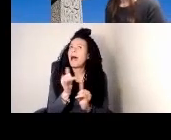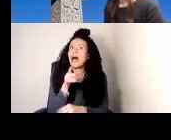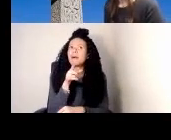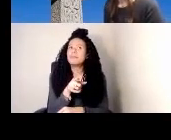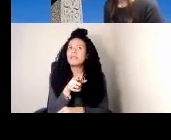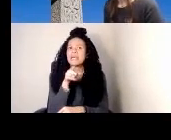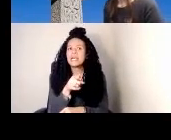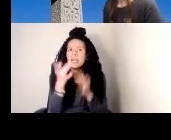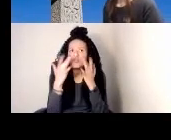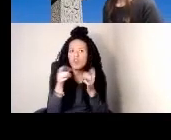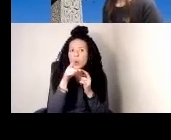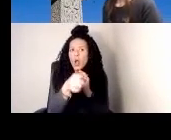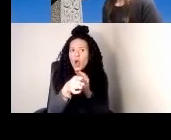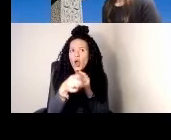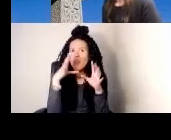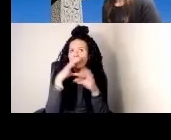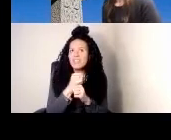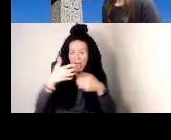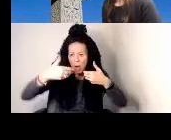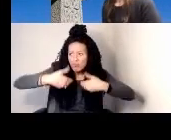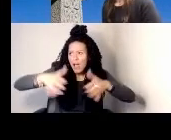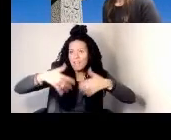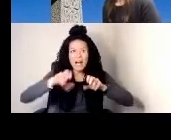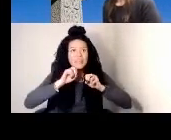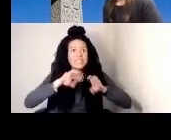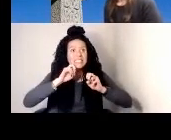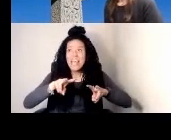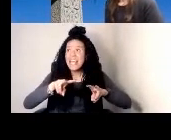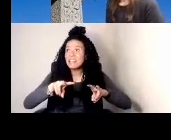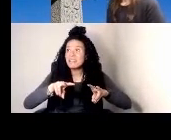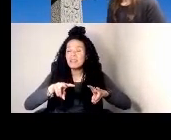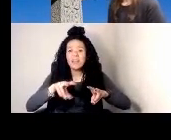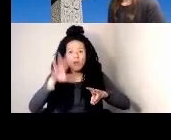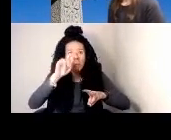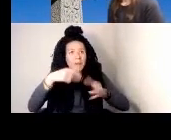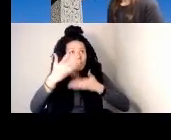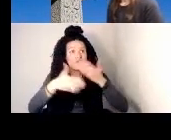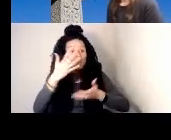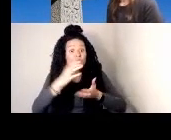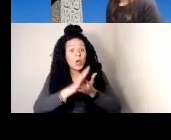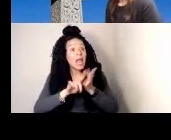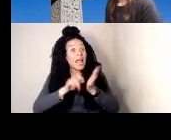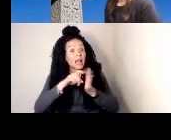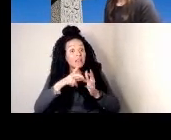her the secret of driving out snakes. It's a well-known story that Hilda rid her abbey in Whitby of a plague of snakes